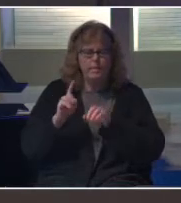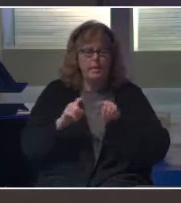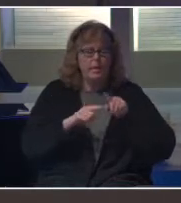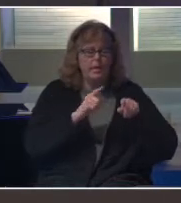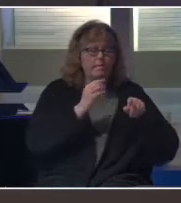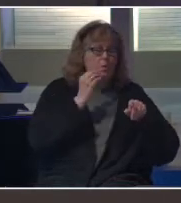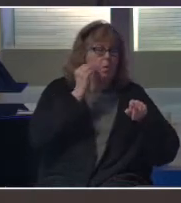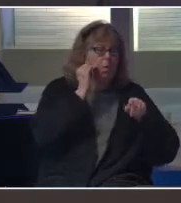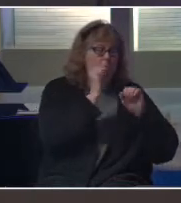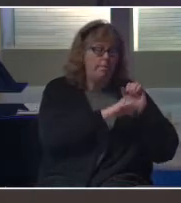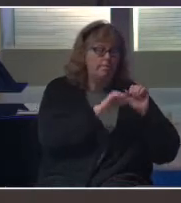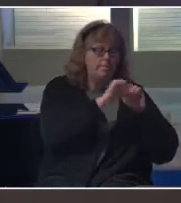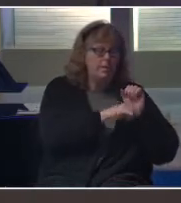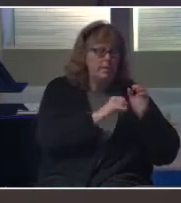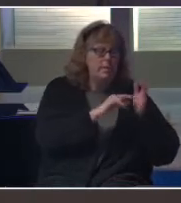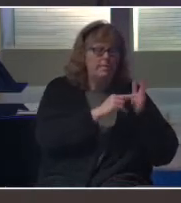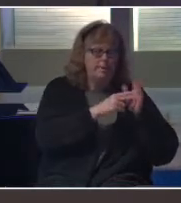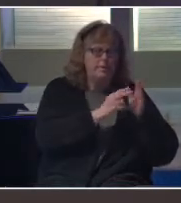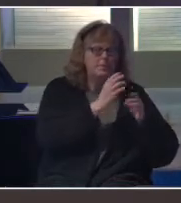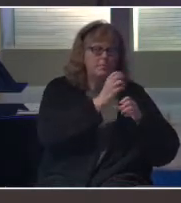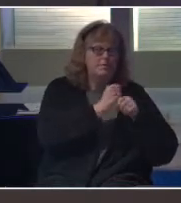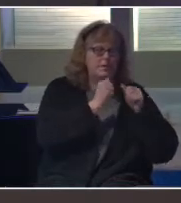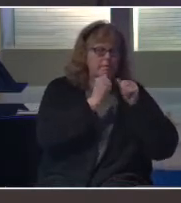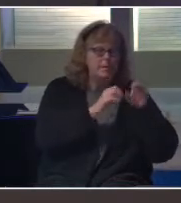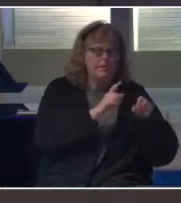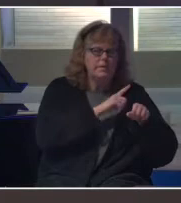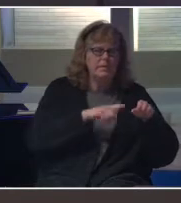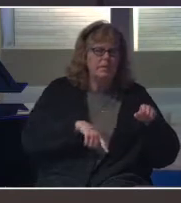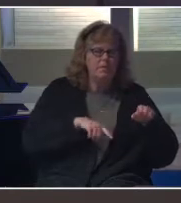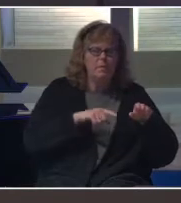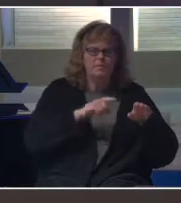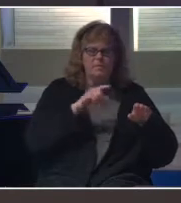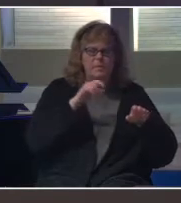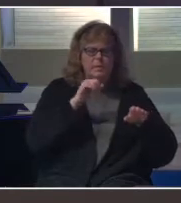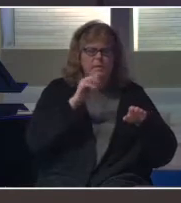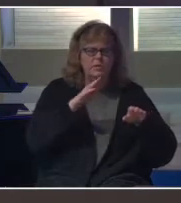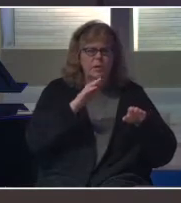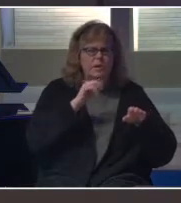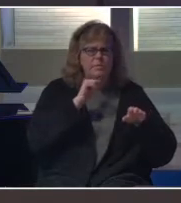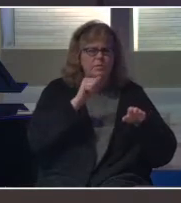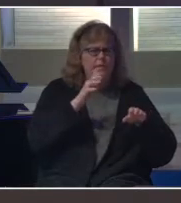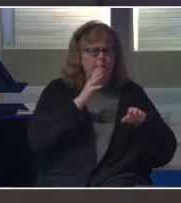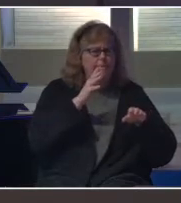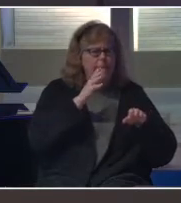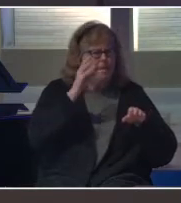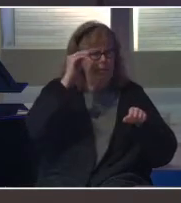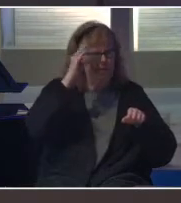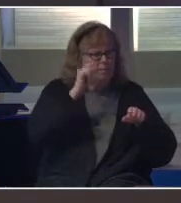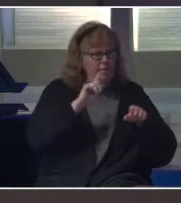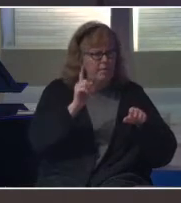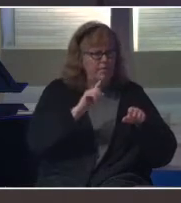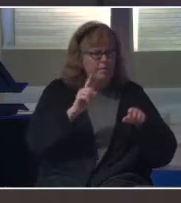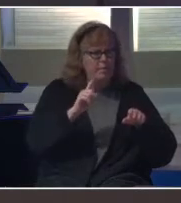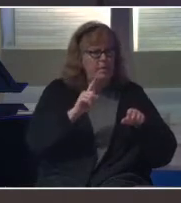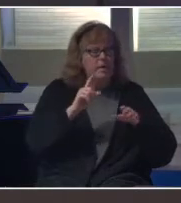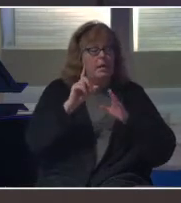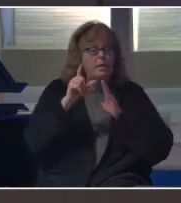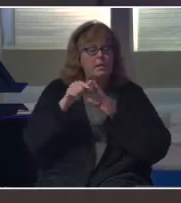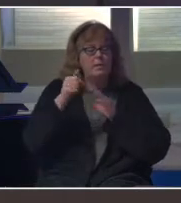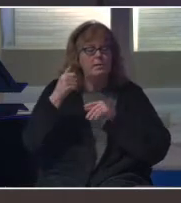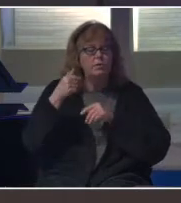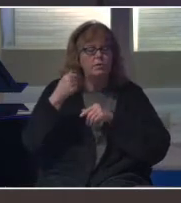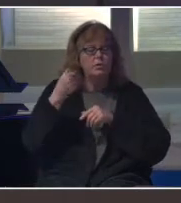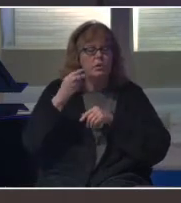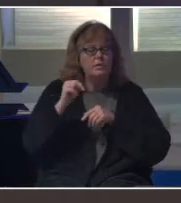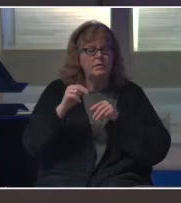a homebody leads to receiving the blessings of the Lord, Jacob was no mama's boy. Later in Genesis, Jacob lifts